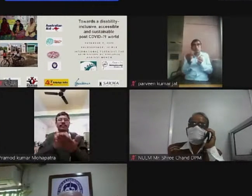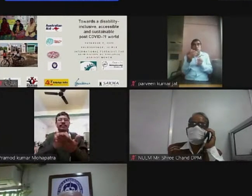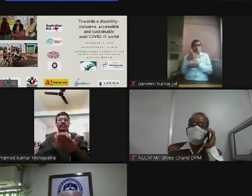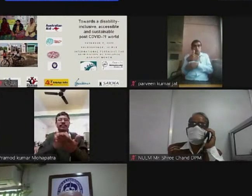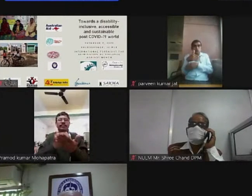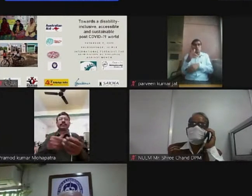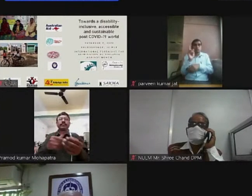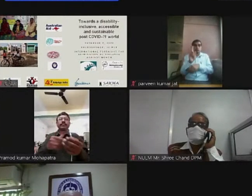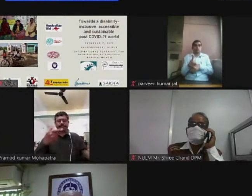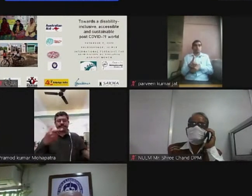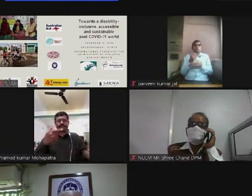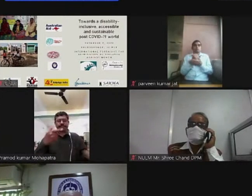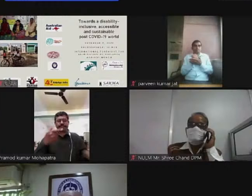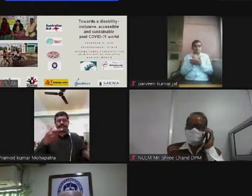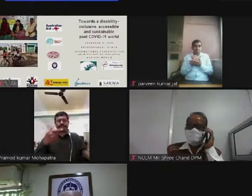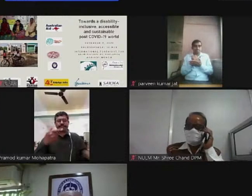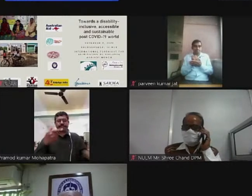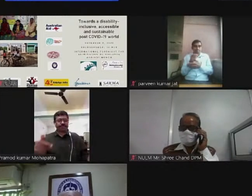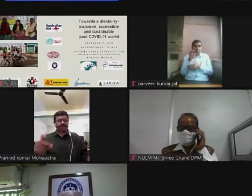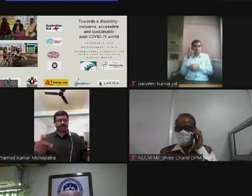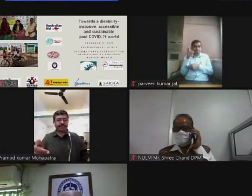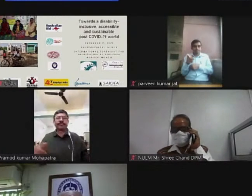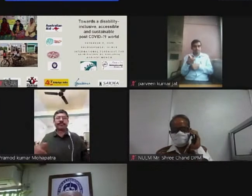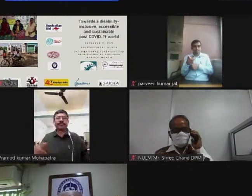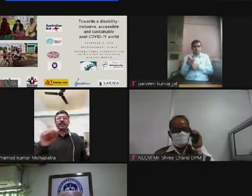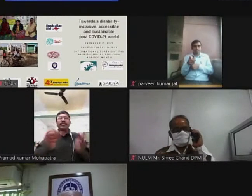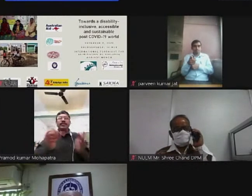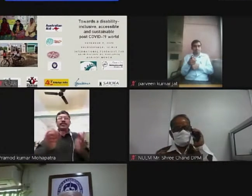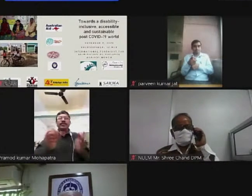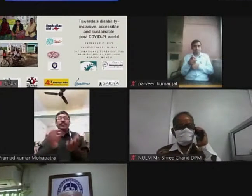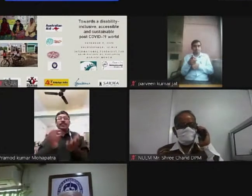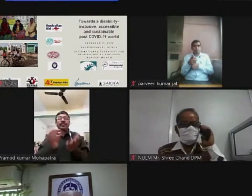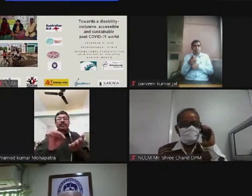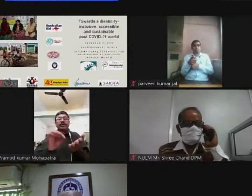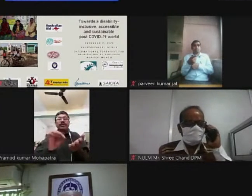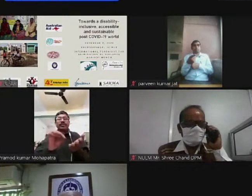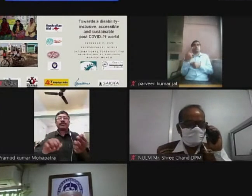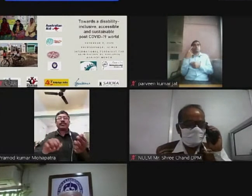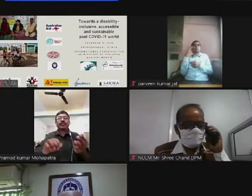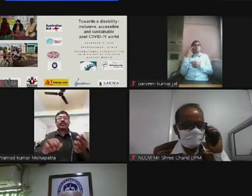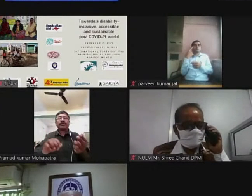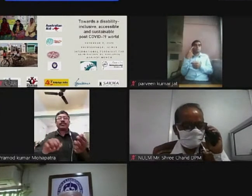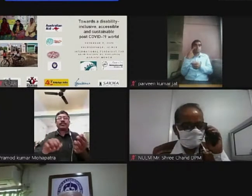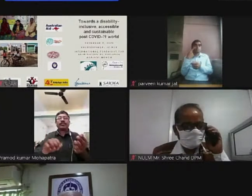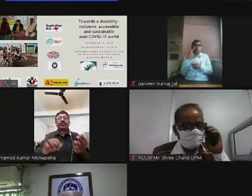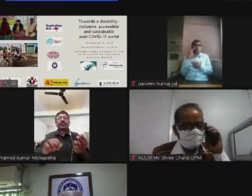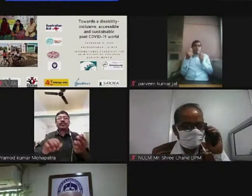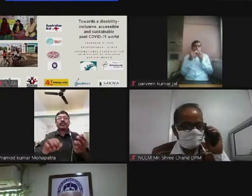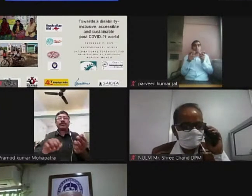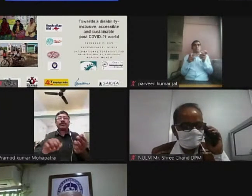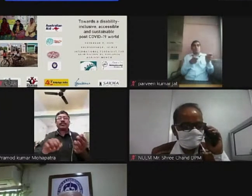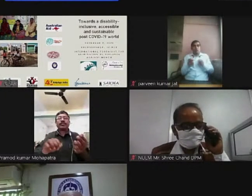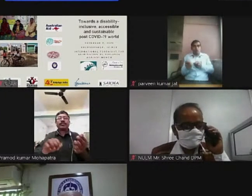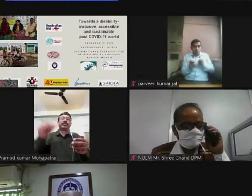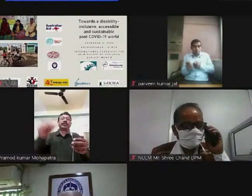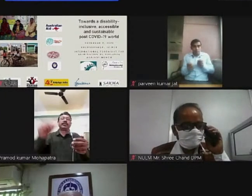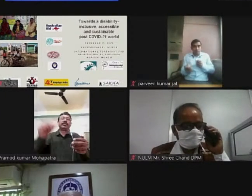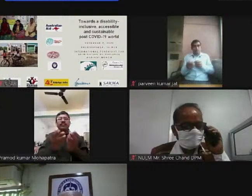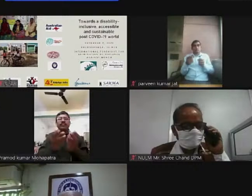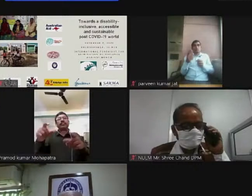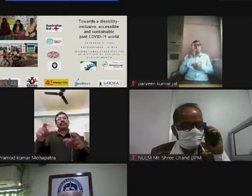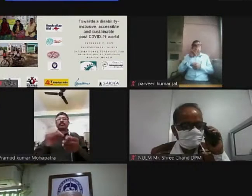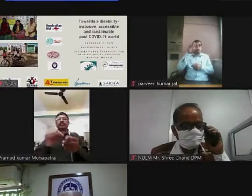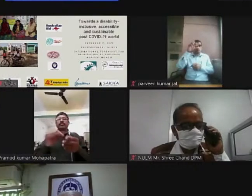from a managerial perspective, he's worked excellently with the Blind People Association, and he studied